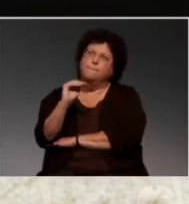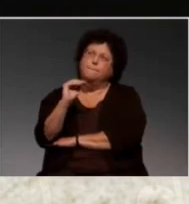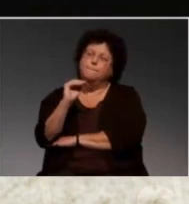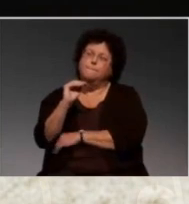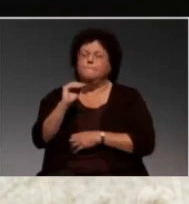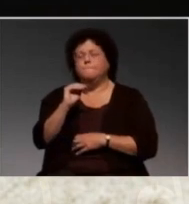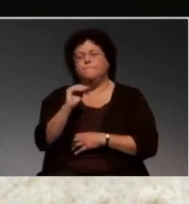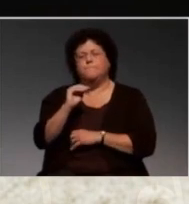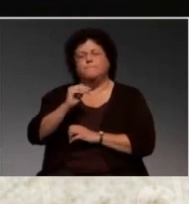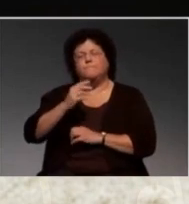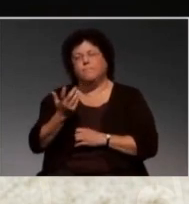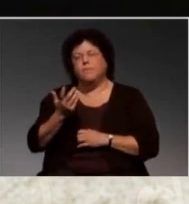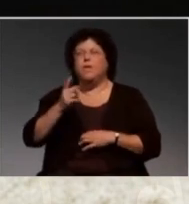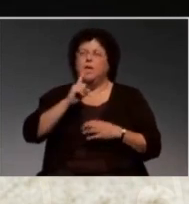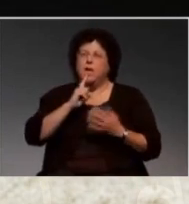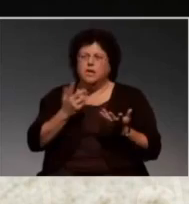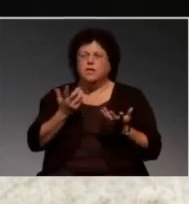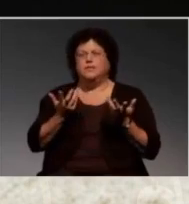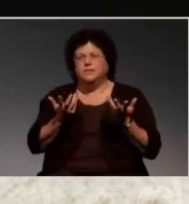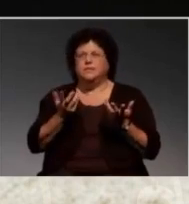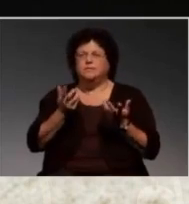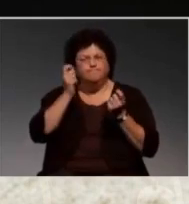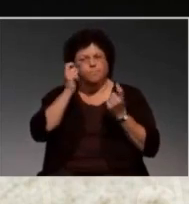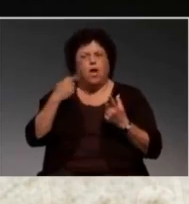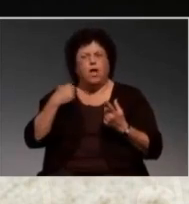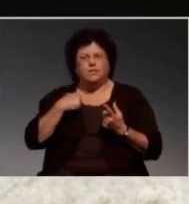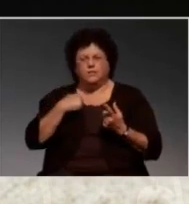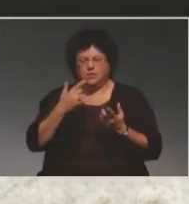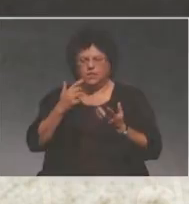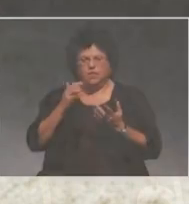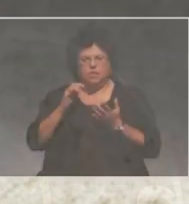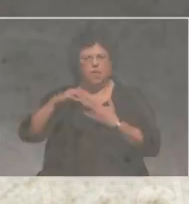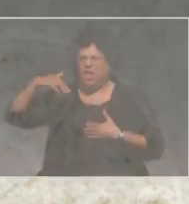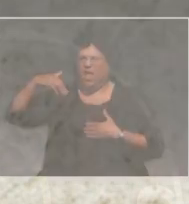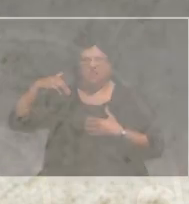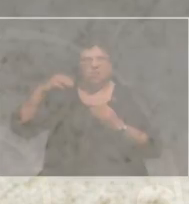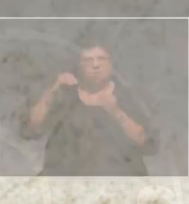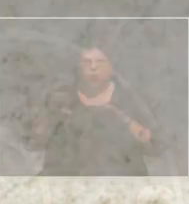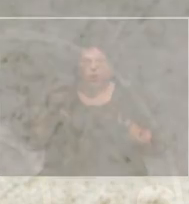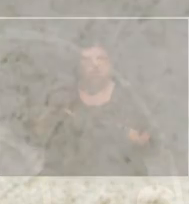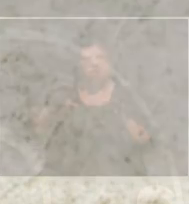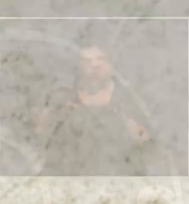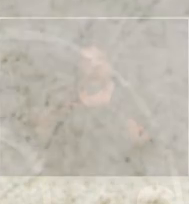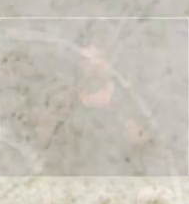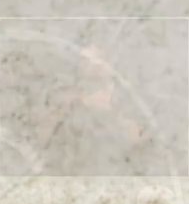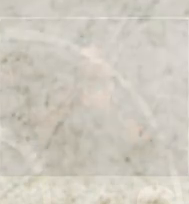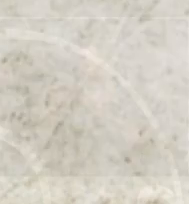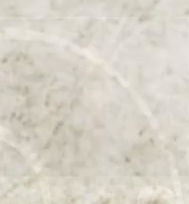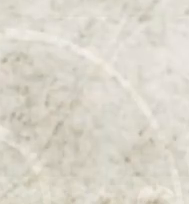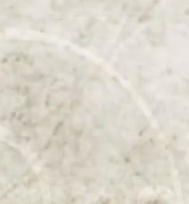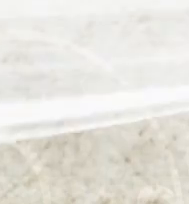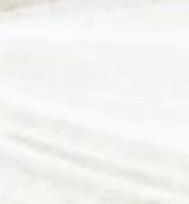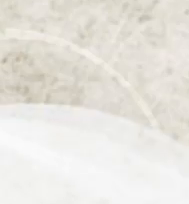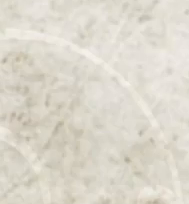and made open source. Imagine if every EV had Tesla supercharging technology. That would be so